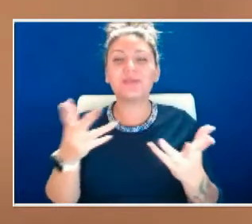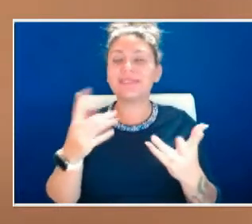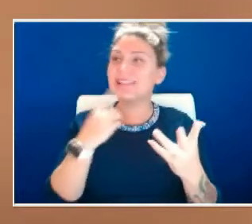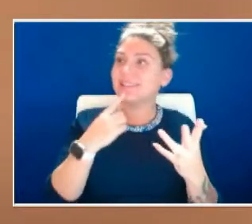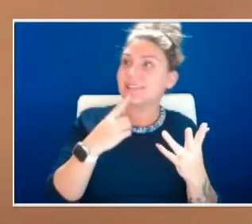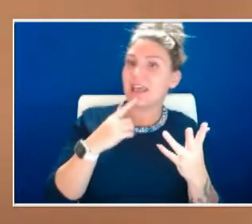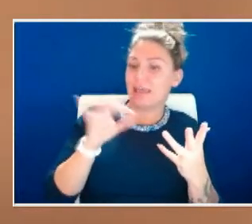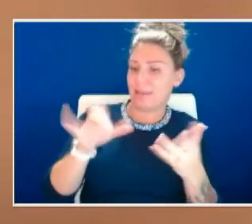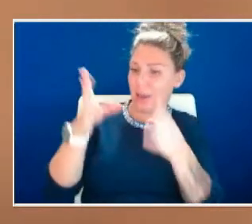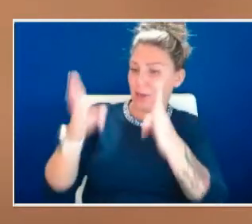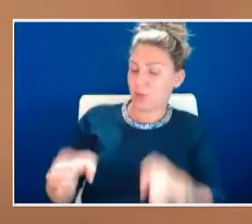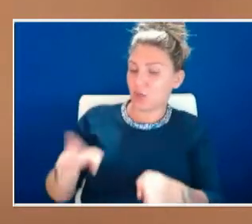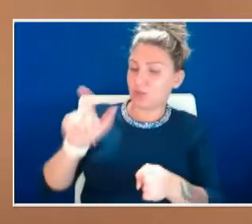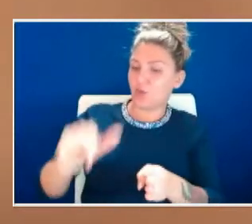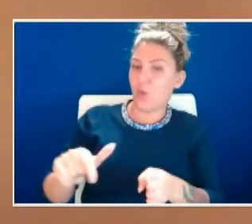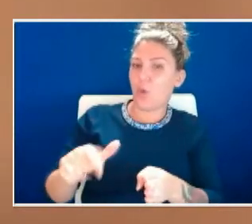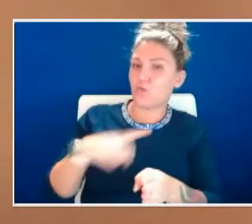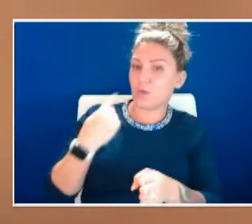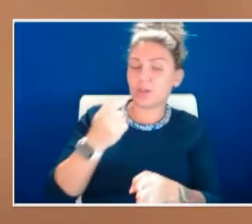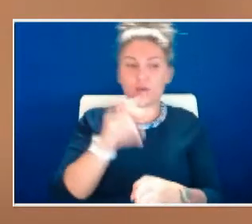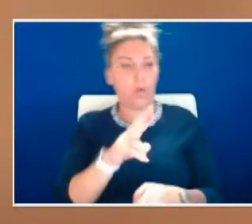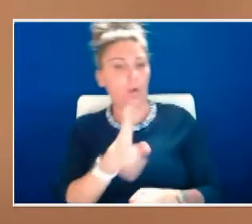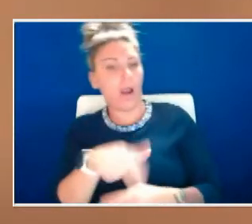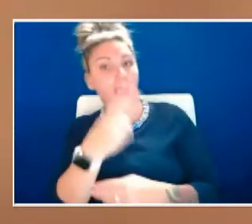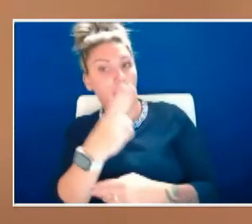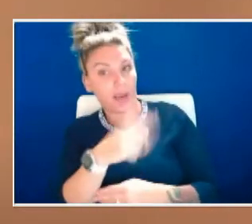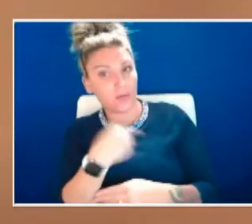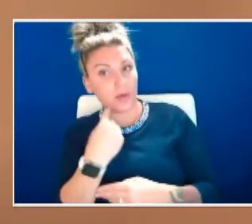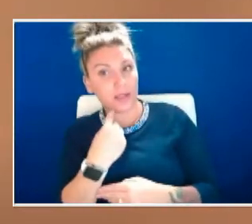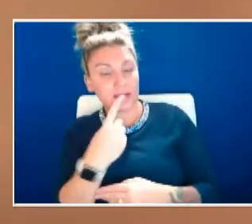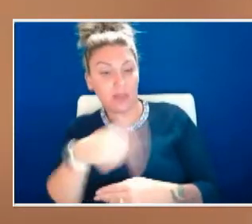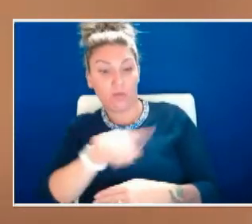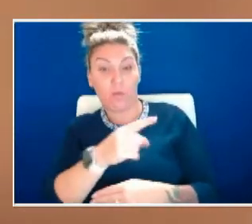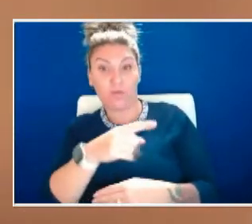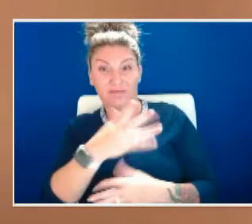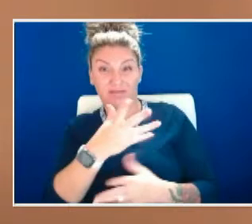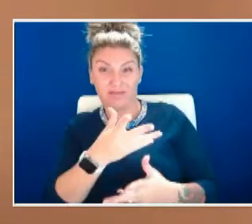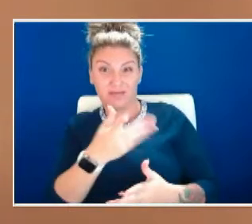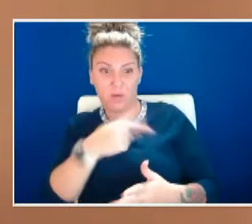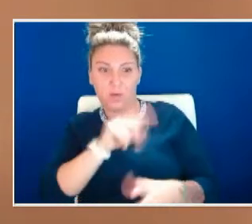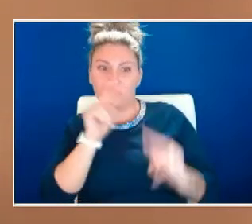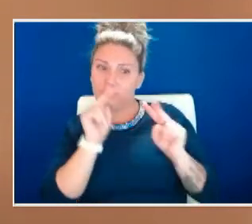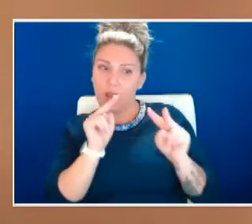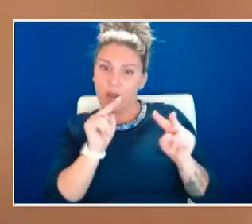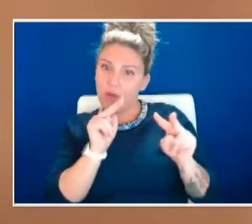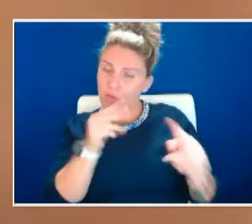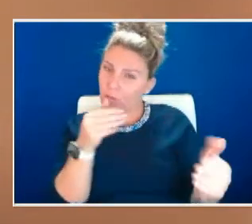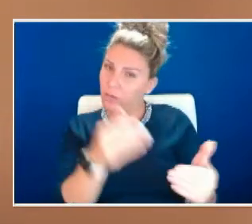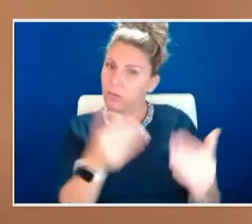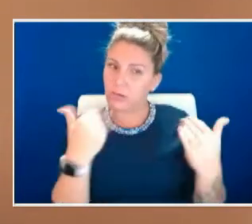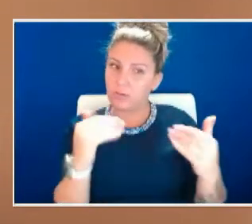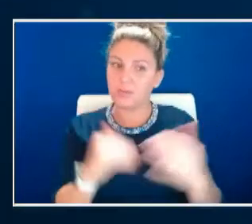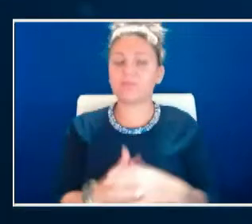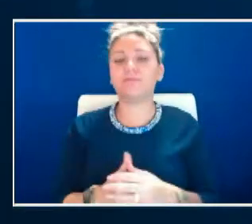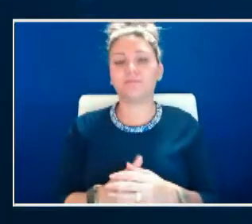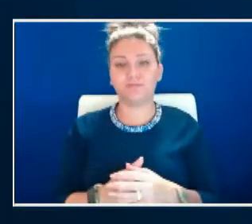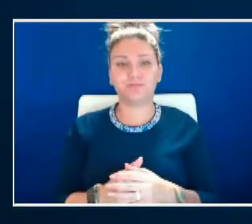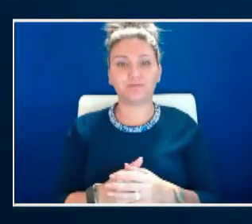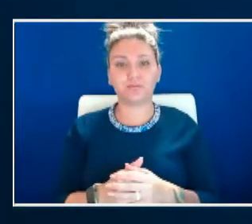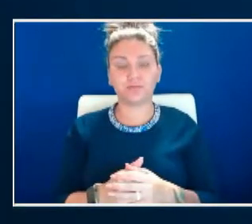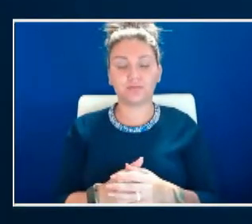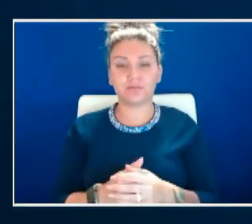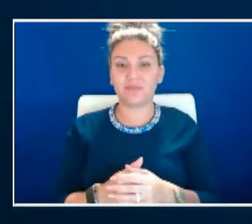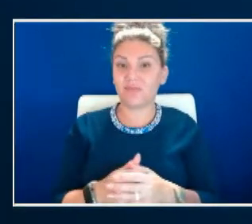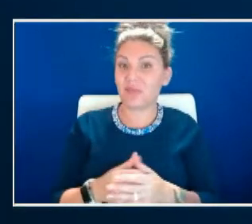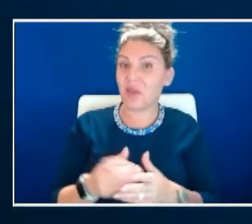this person's pretty low risk or this one's much higher risk. And those that are higher risk, we monitor very, very closely. Take a quick moment